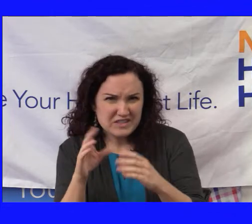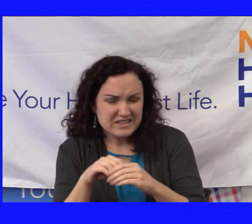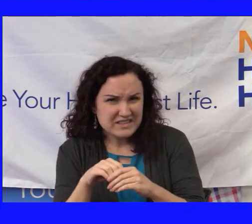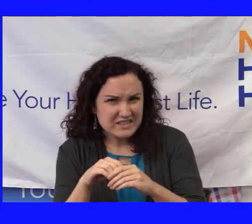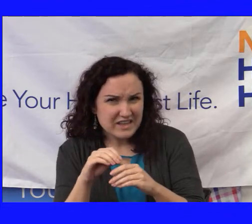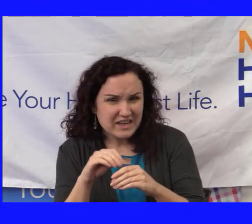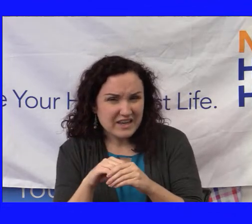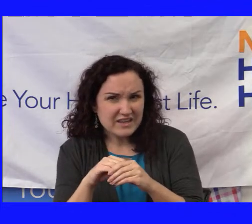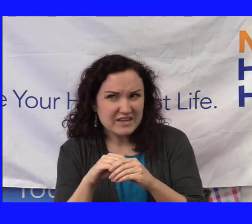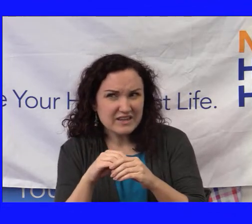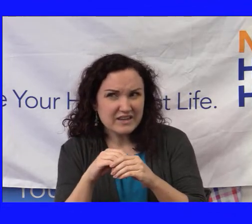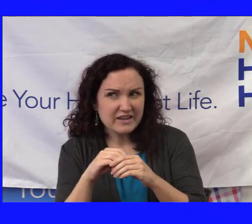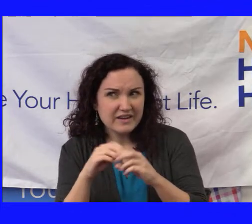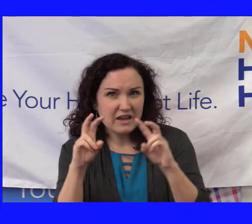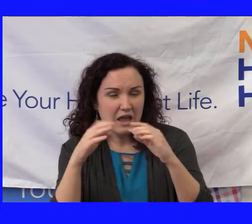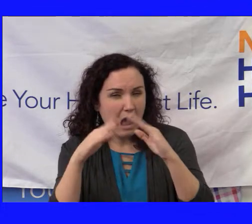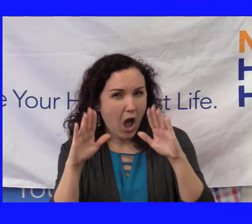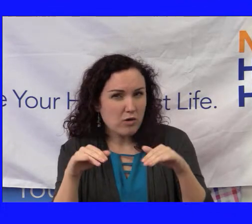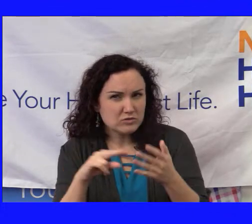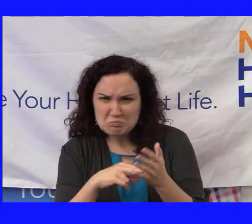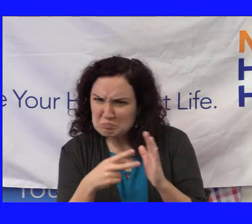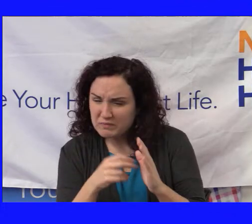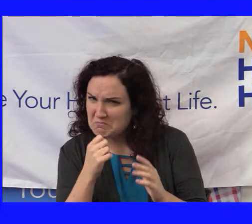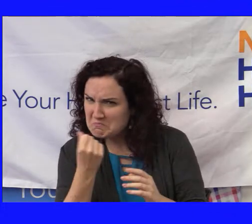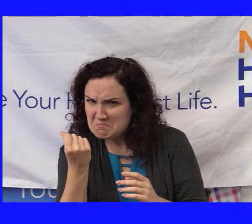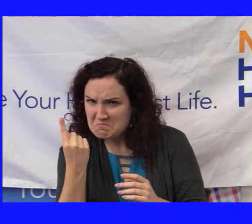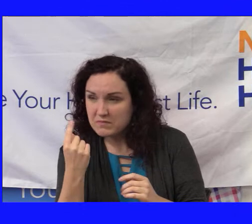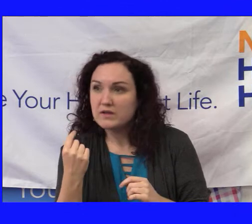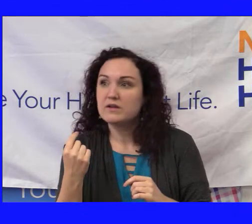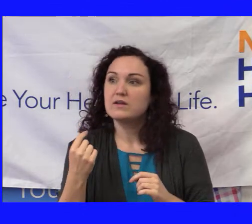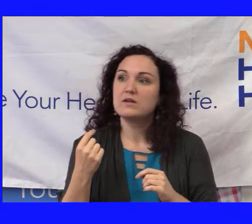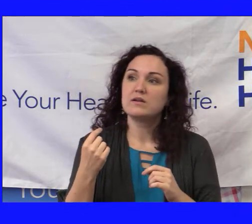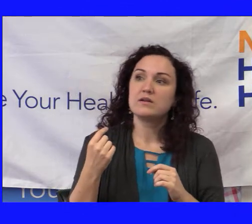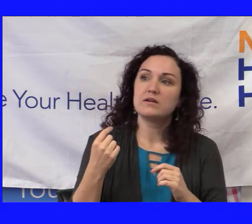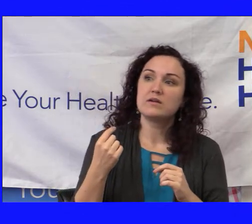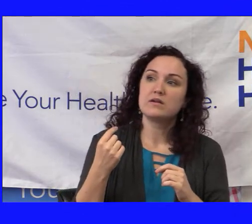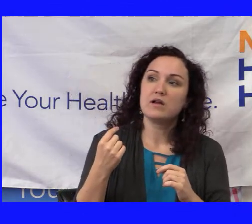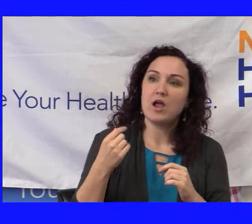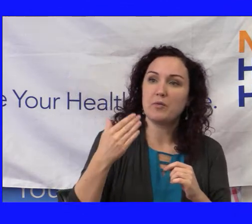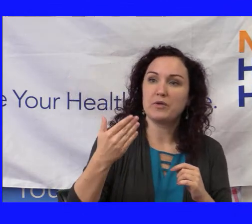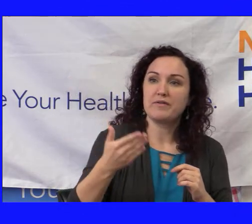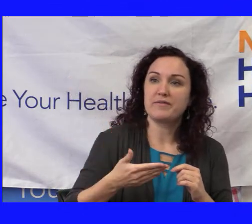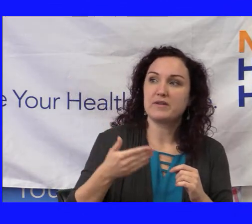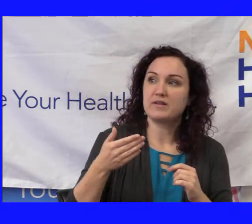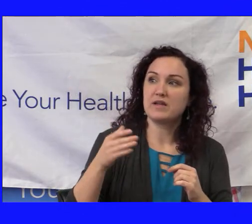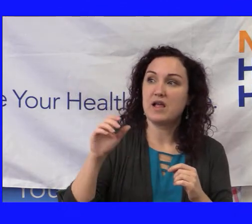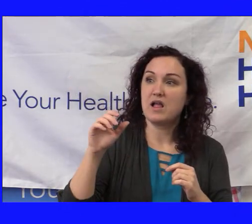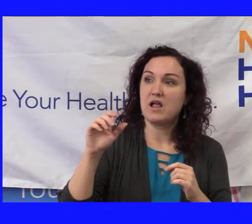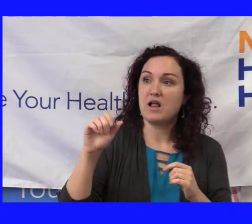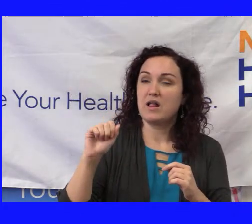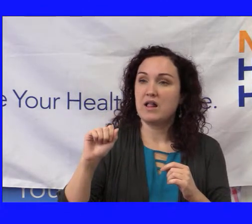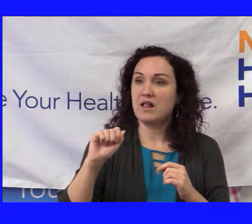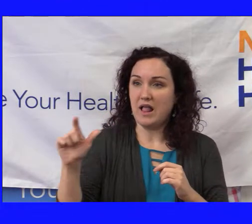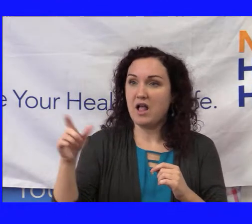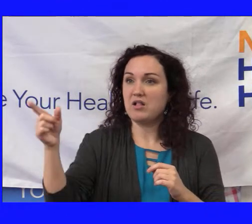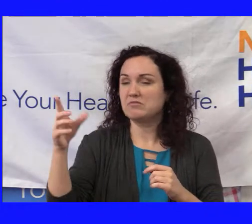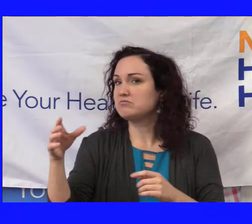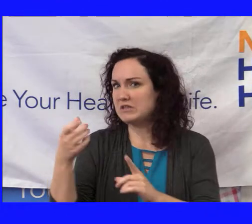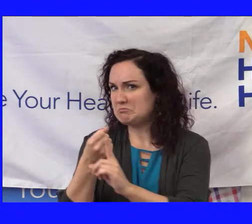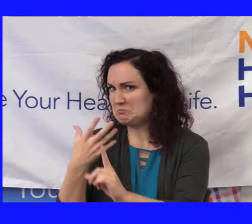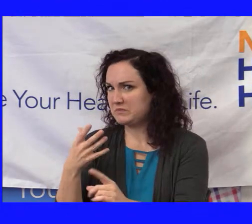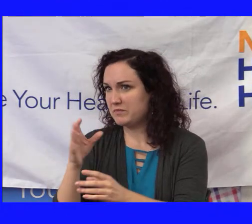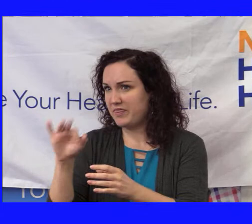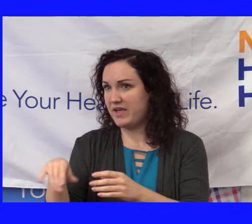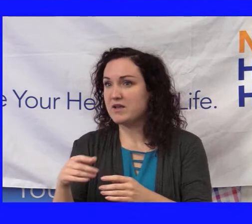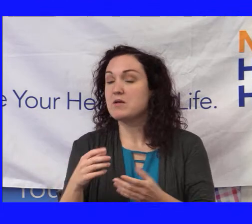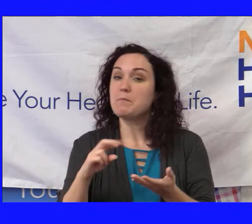that? I'm going to ask the IT people to answer that. So Al can actually get us in more detail